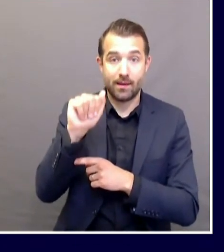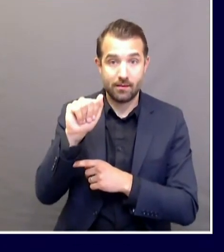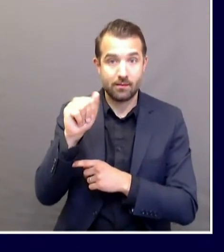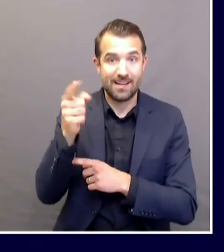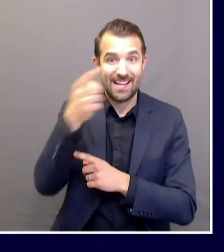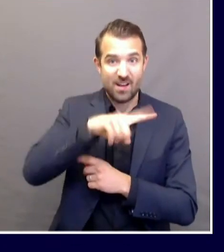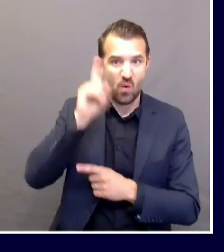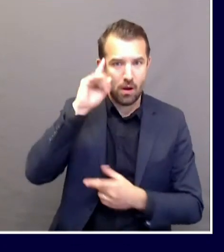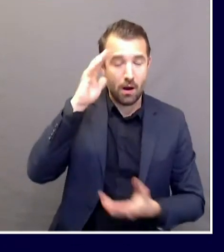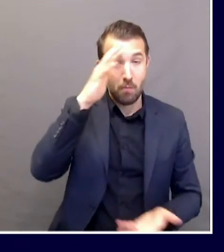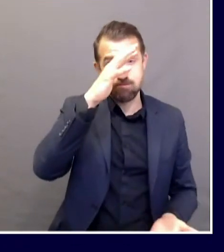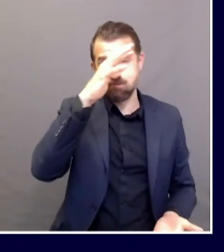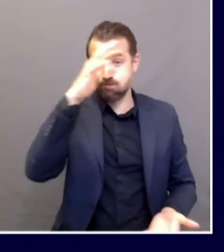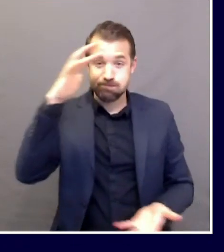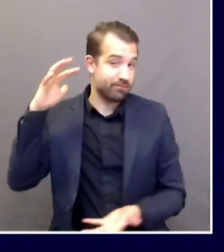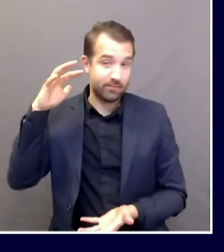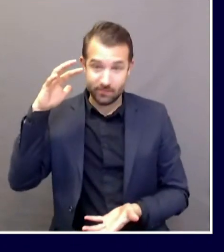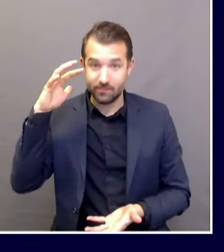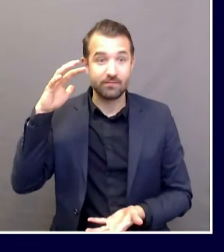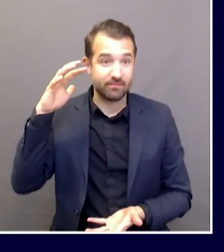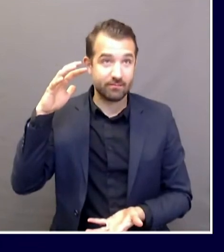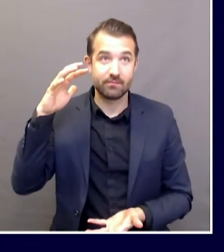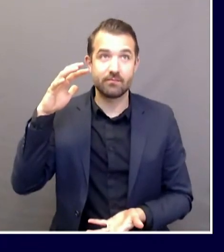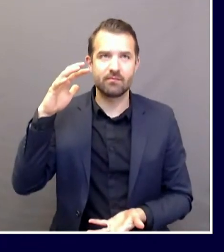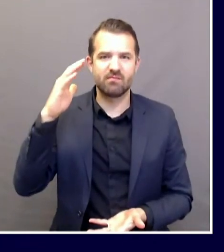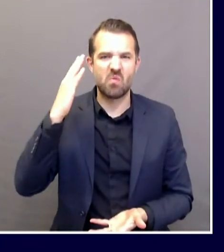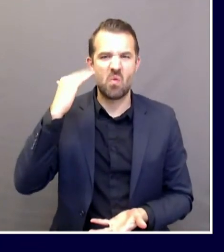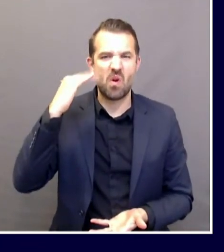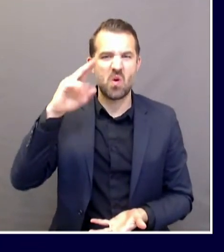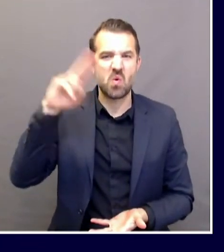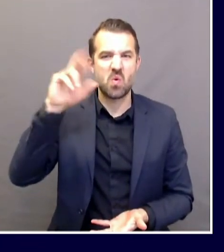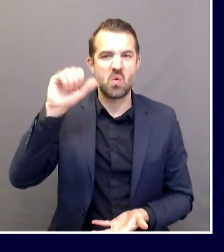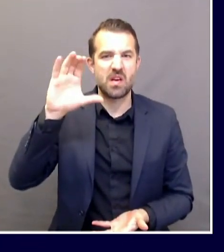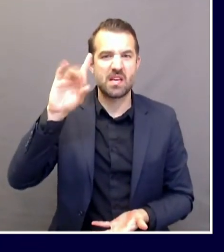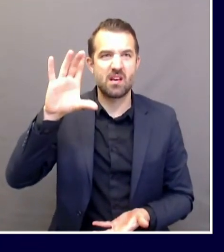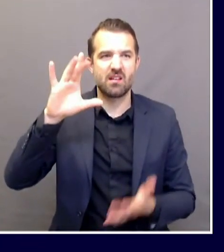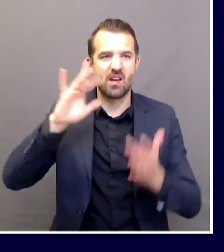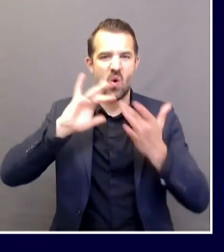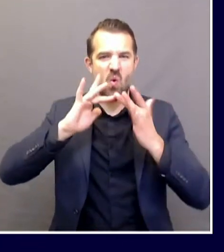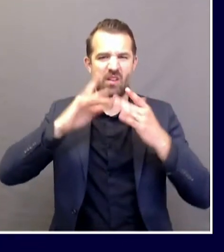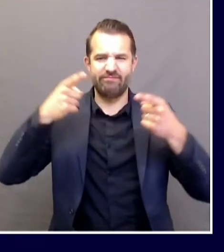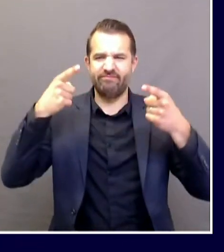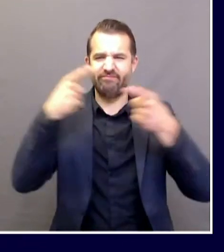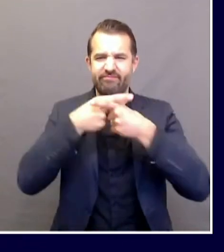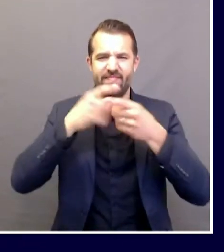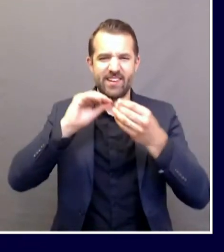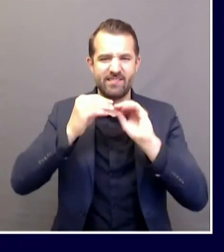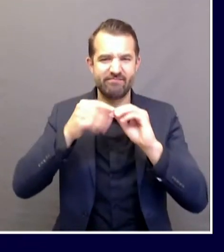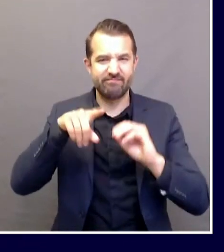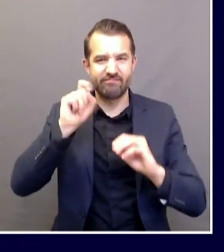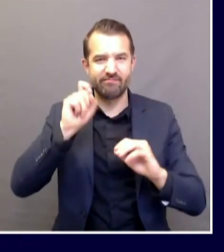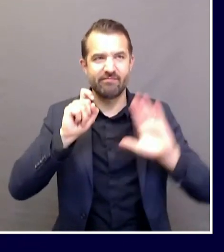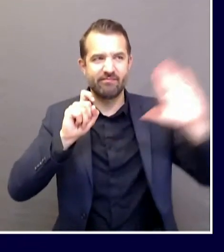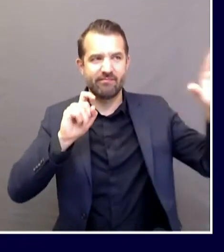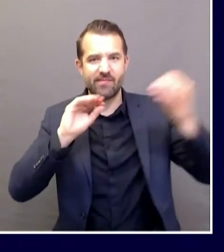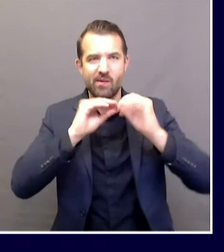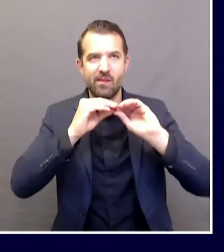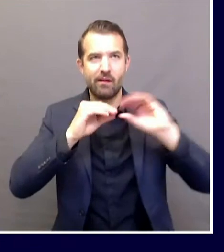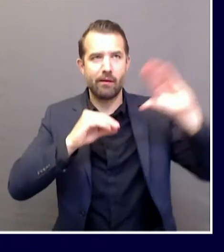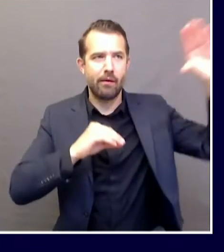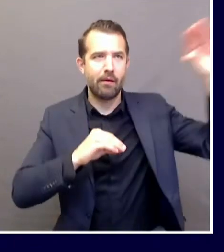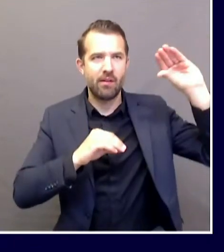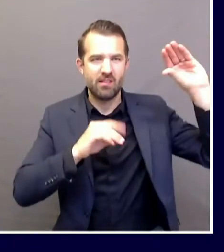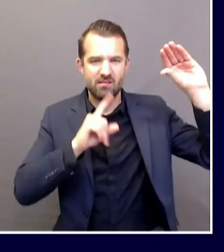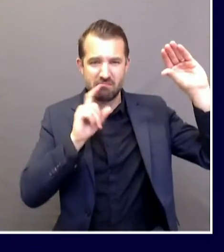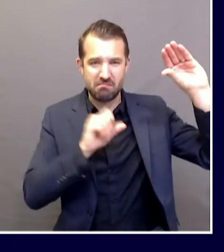the US CDC's website has a different one than what we see in our dashboard that we have with Operation Warp Speed. We've actually alerted them to